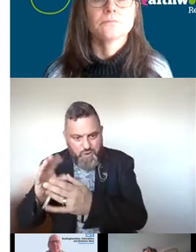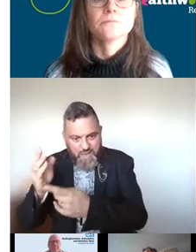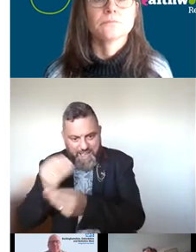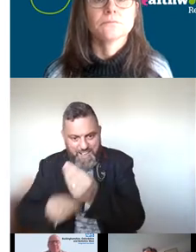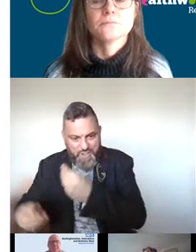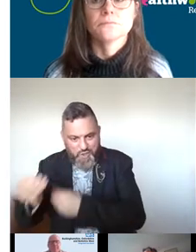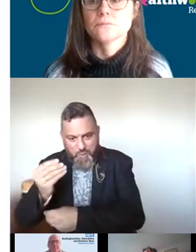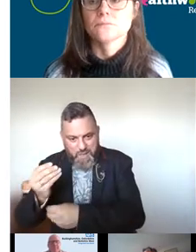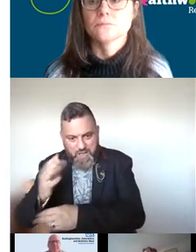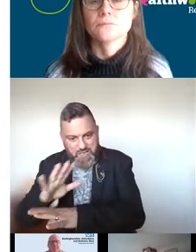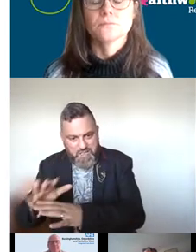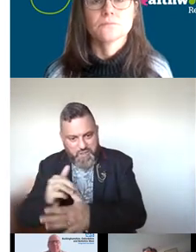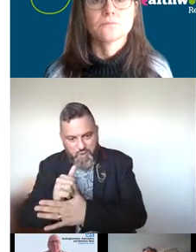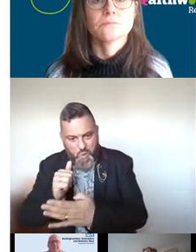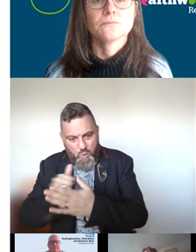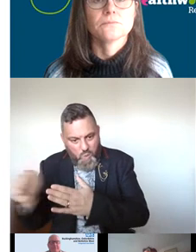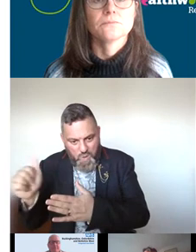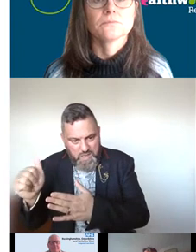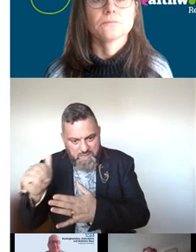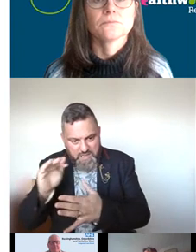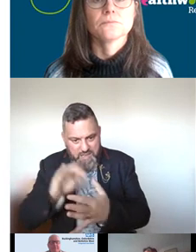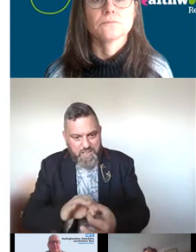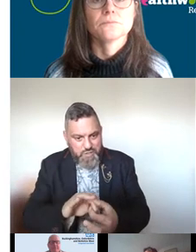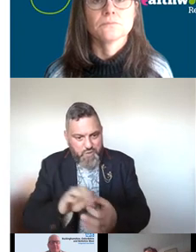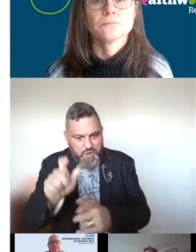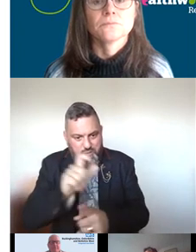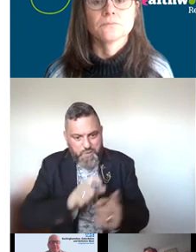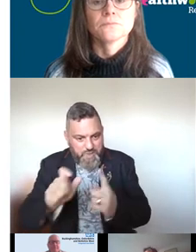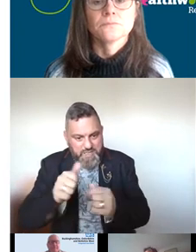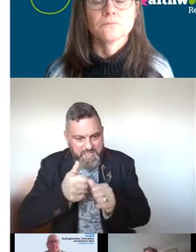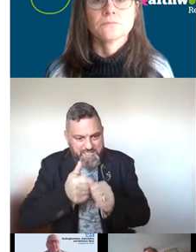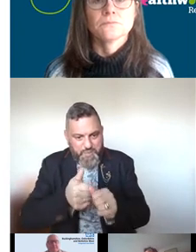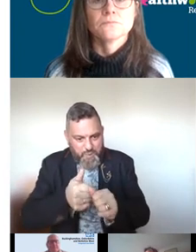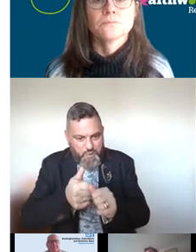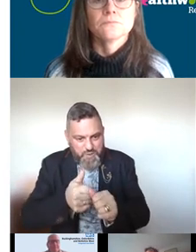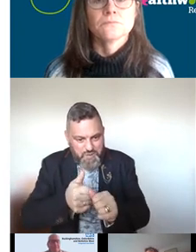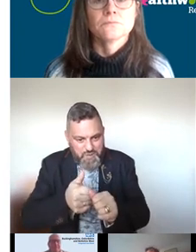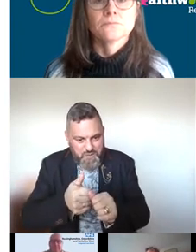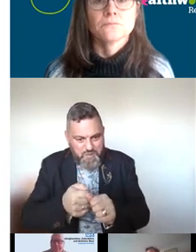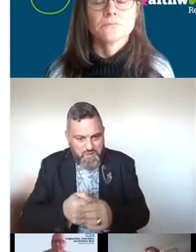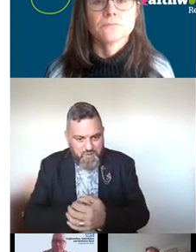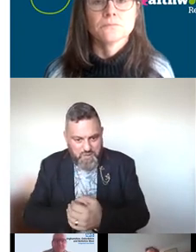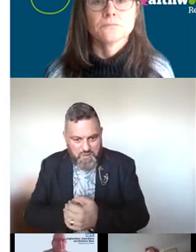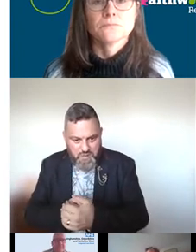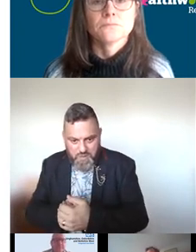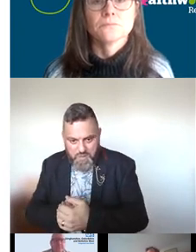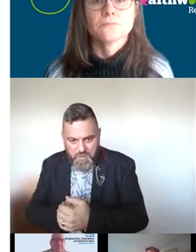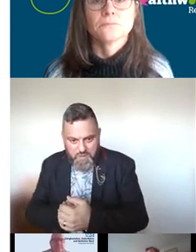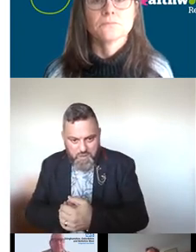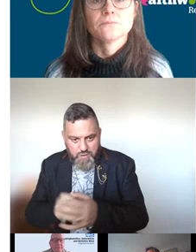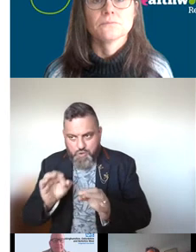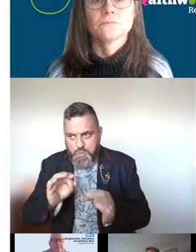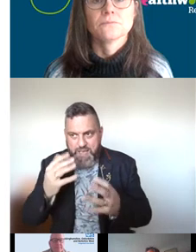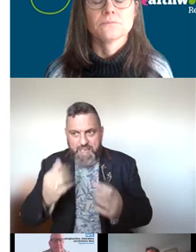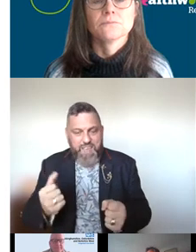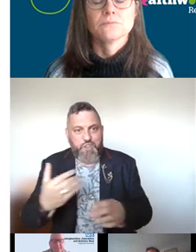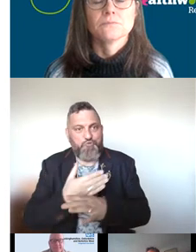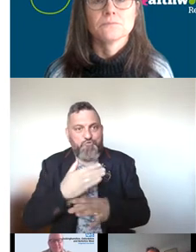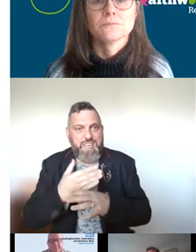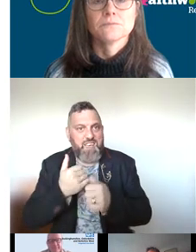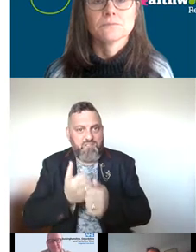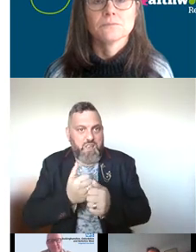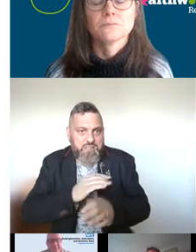stuff, but doesn't always link directly into community support because no one has a careers advisor anymore because they can't afford it. And I think actually it's